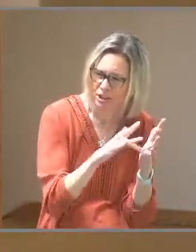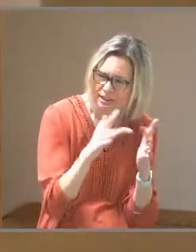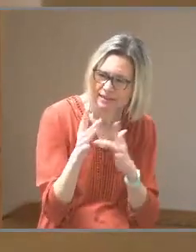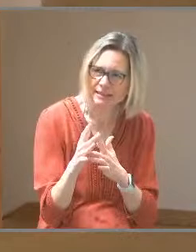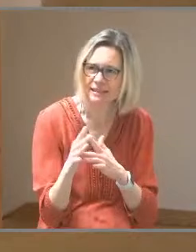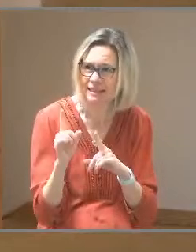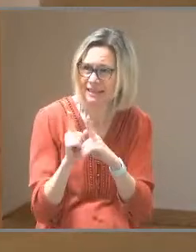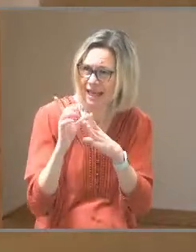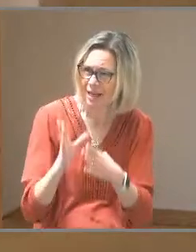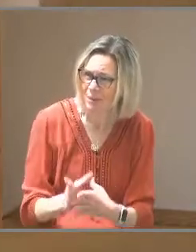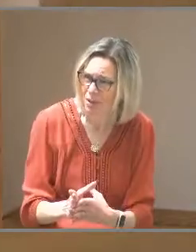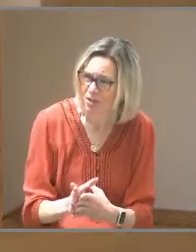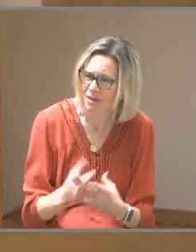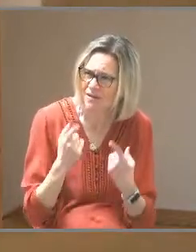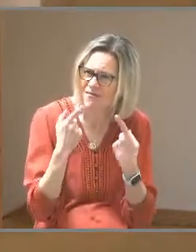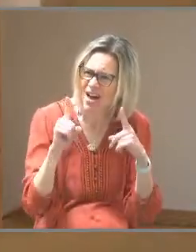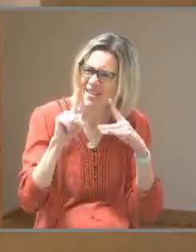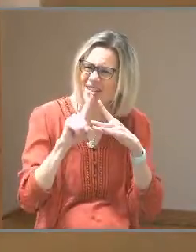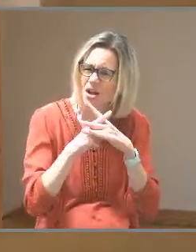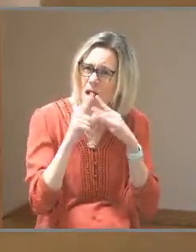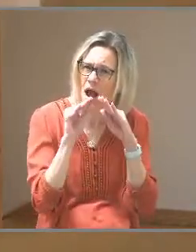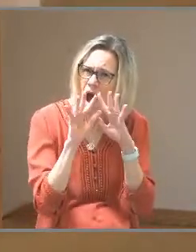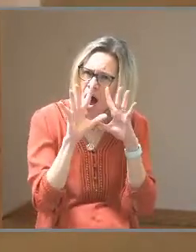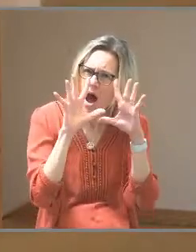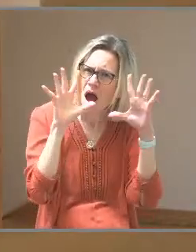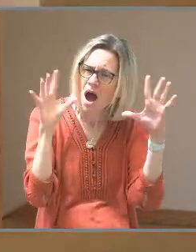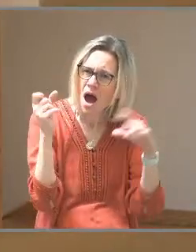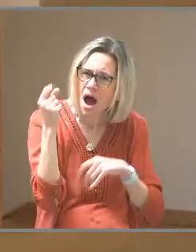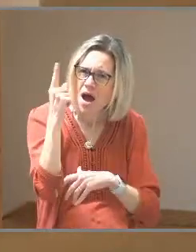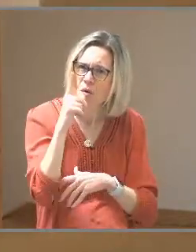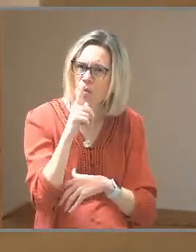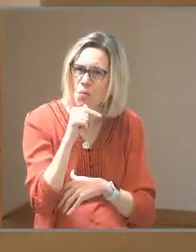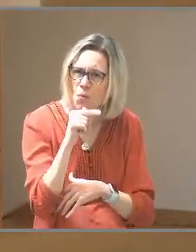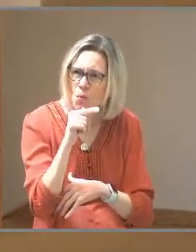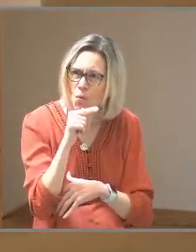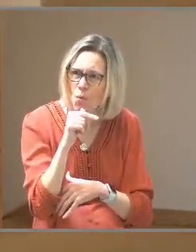just started to see something clearer and clearer. What is that?